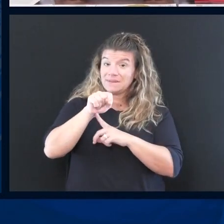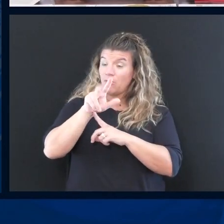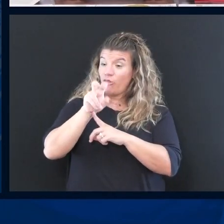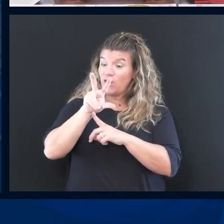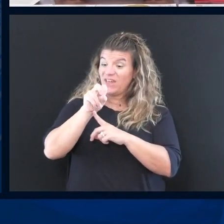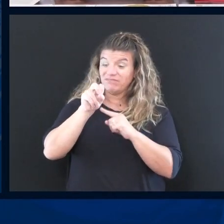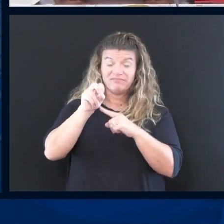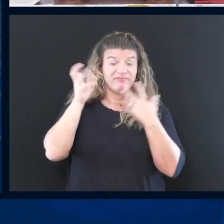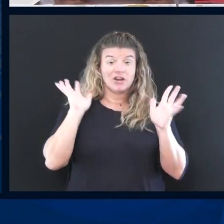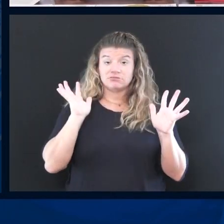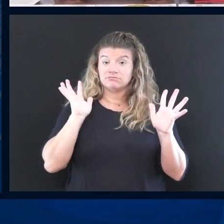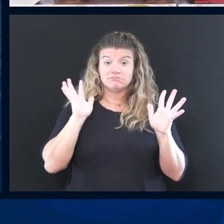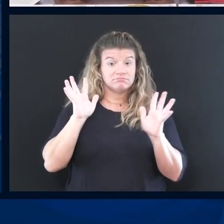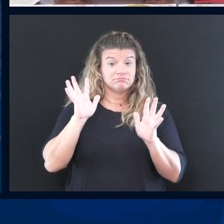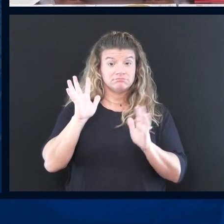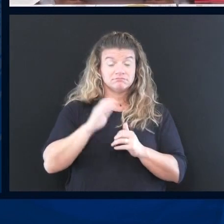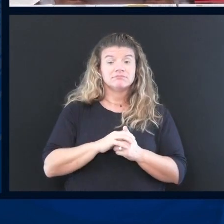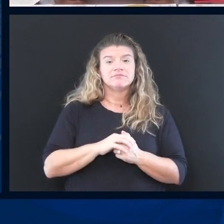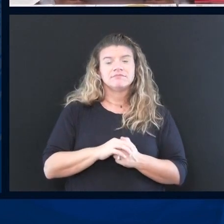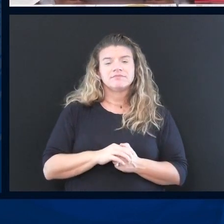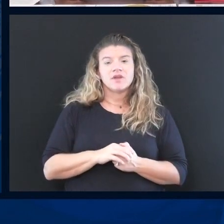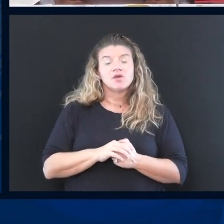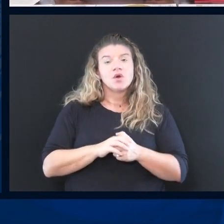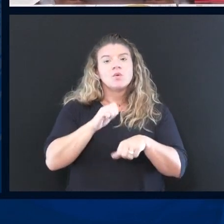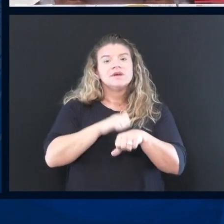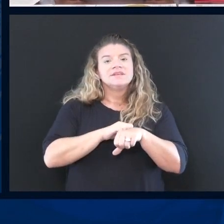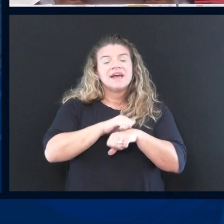is the cutoff on that. We sent out